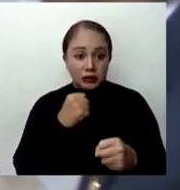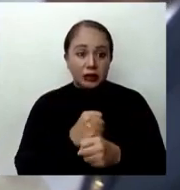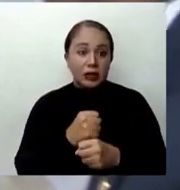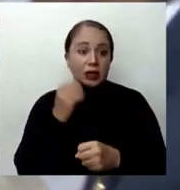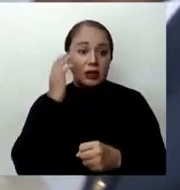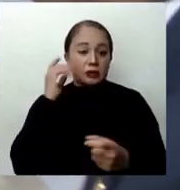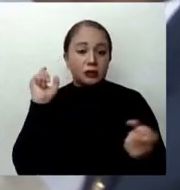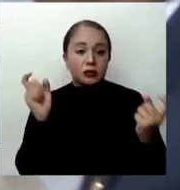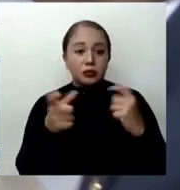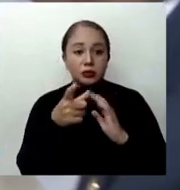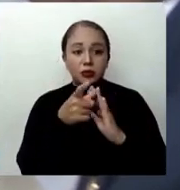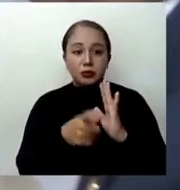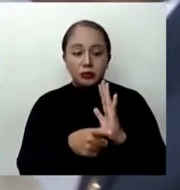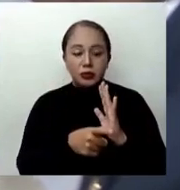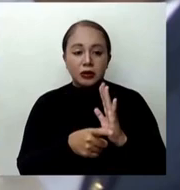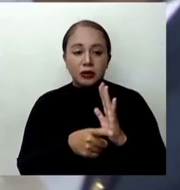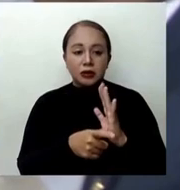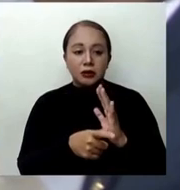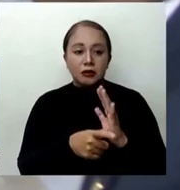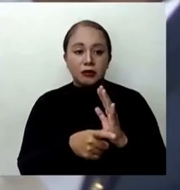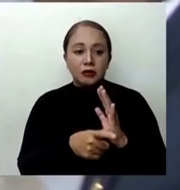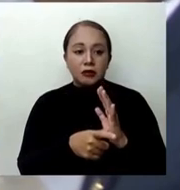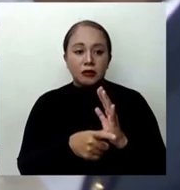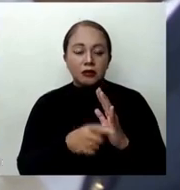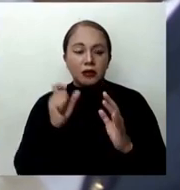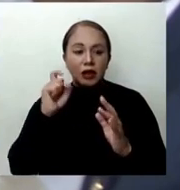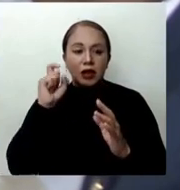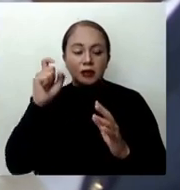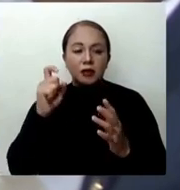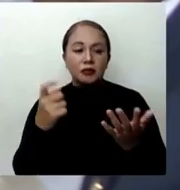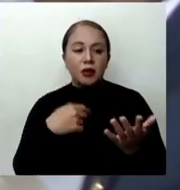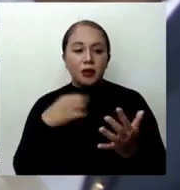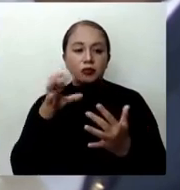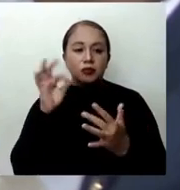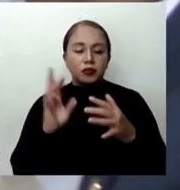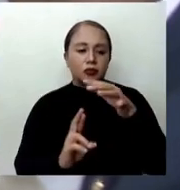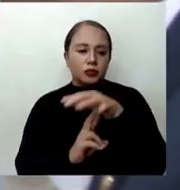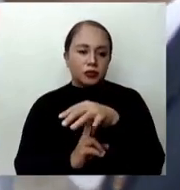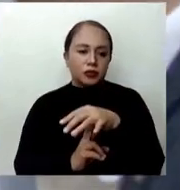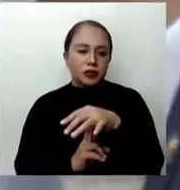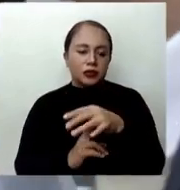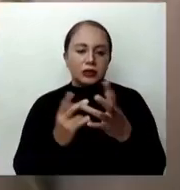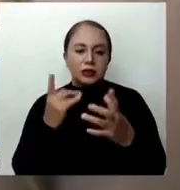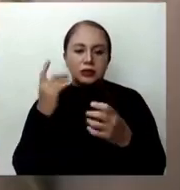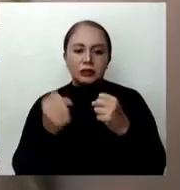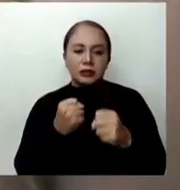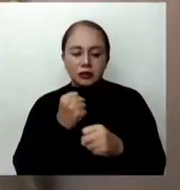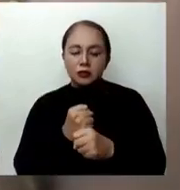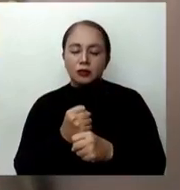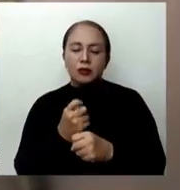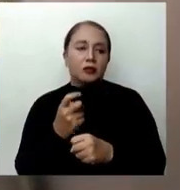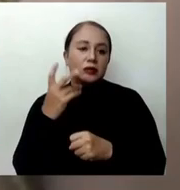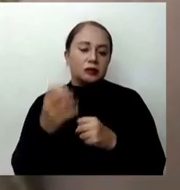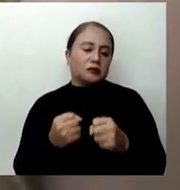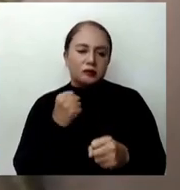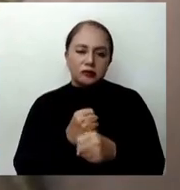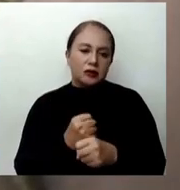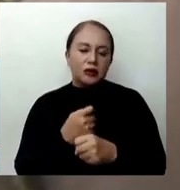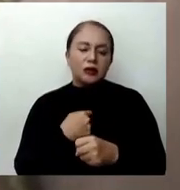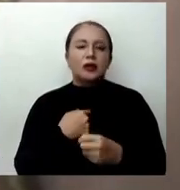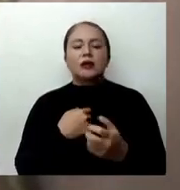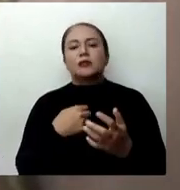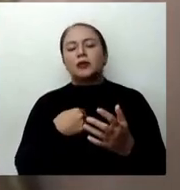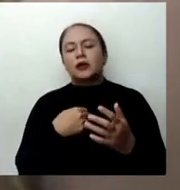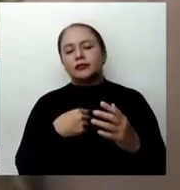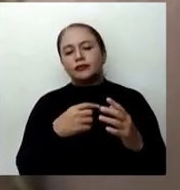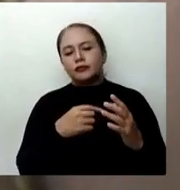law, maybe marami po mag-optional retirement ngayong year or next year. The Bureau of Treasury also wants to